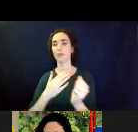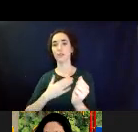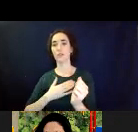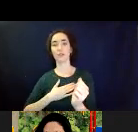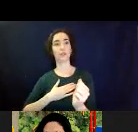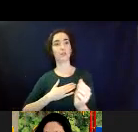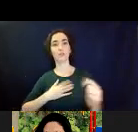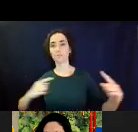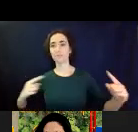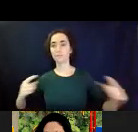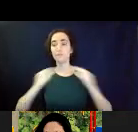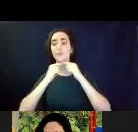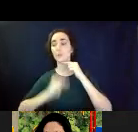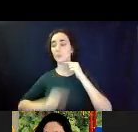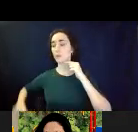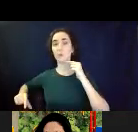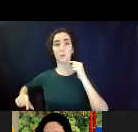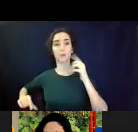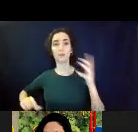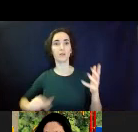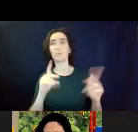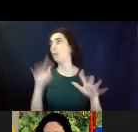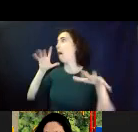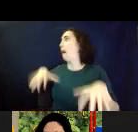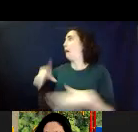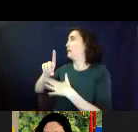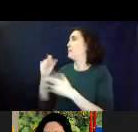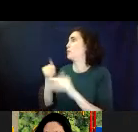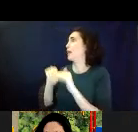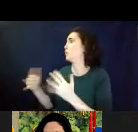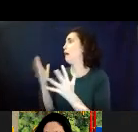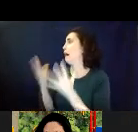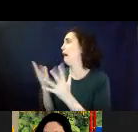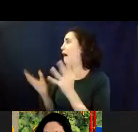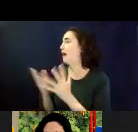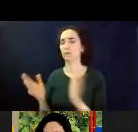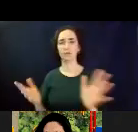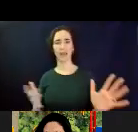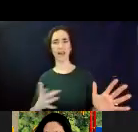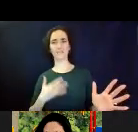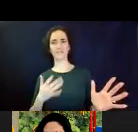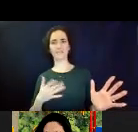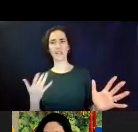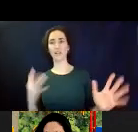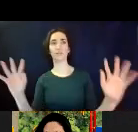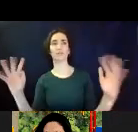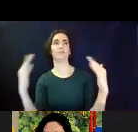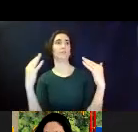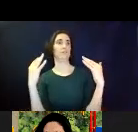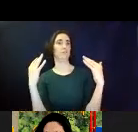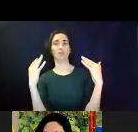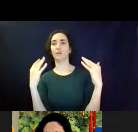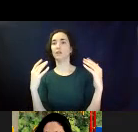out that a real life disabled person has walked into the room. I could fill this whole session with unwarranted comments